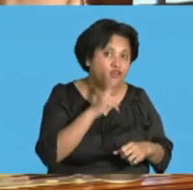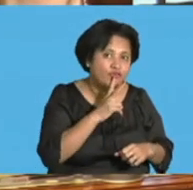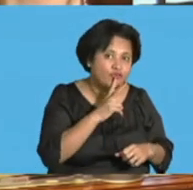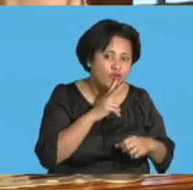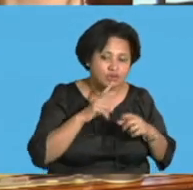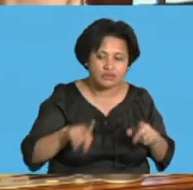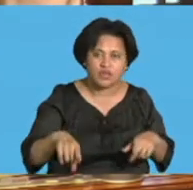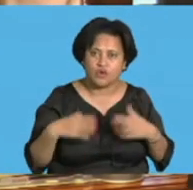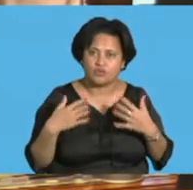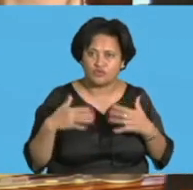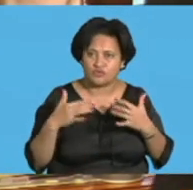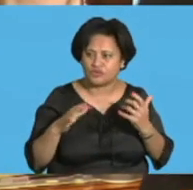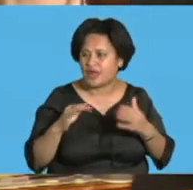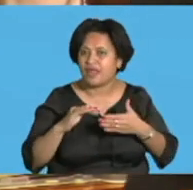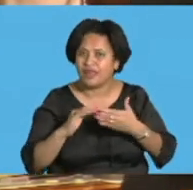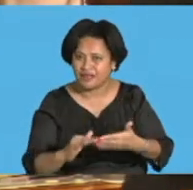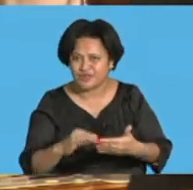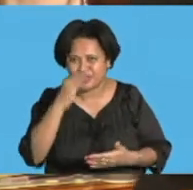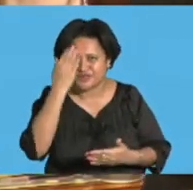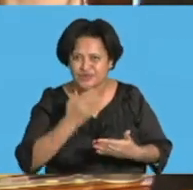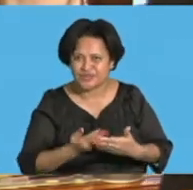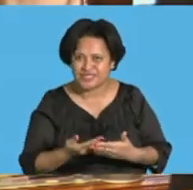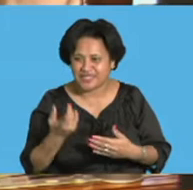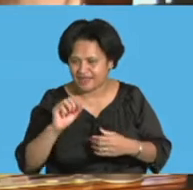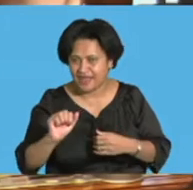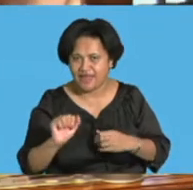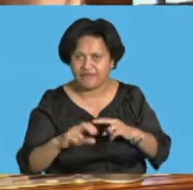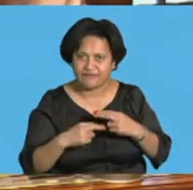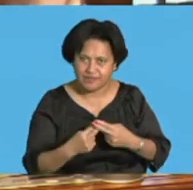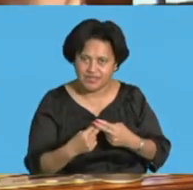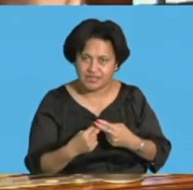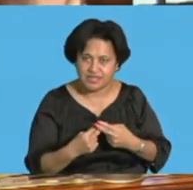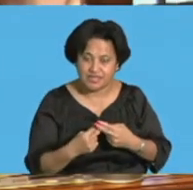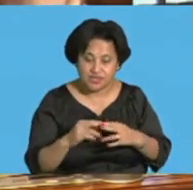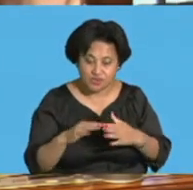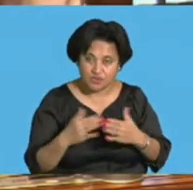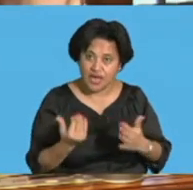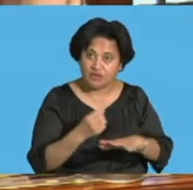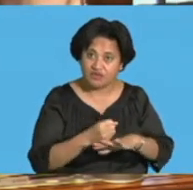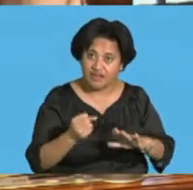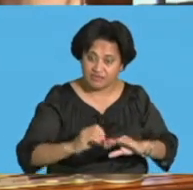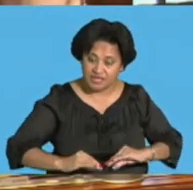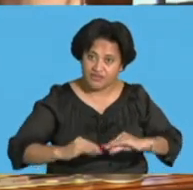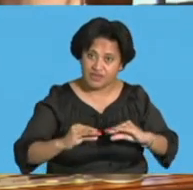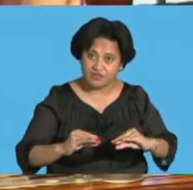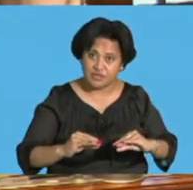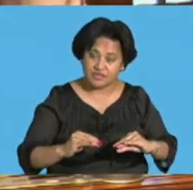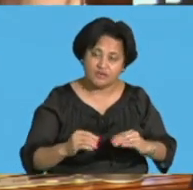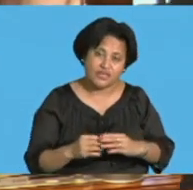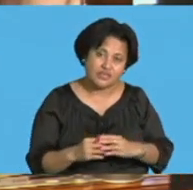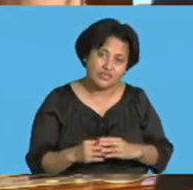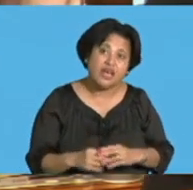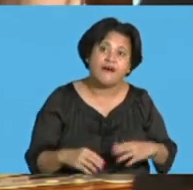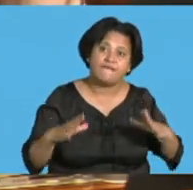in the lives of our students and their families. Moving on, Mr. Speaker, the government has invested in what has become now known as FEG, or